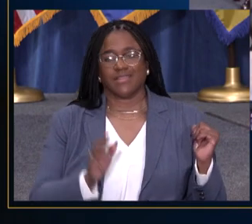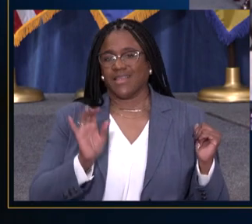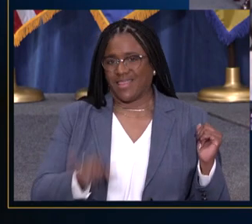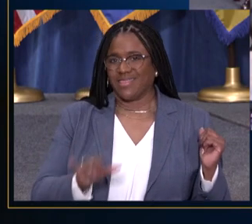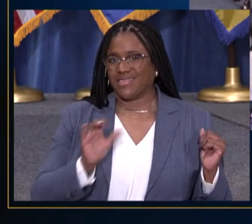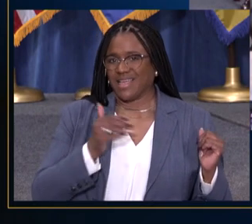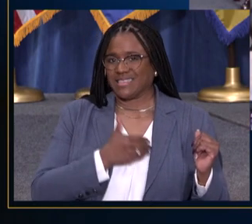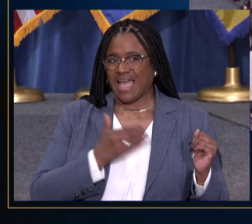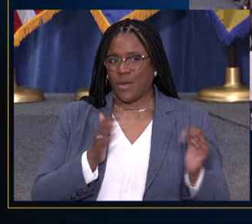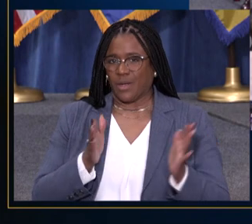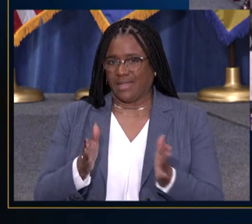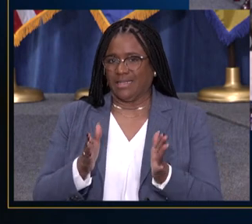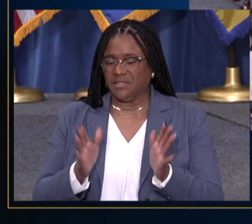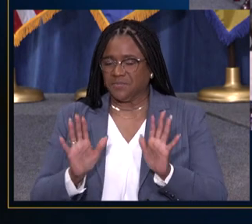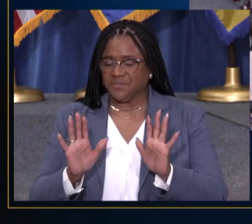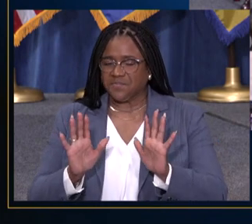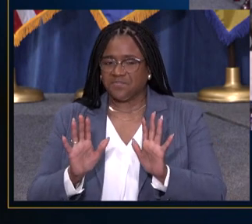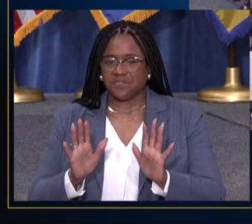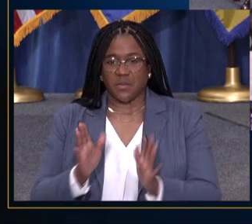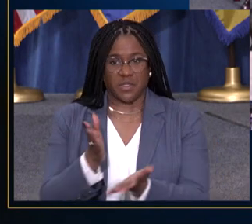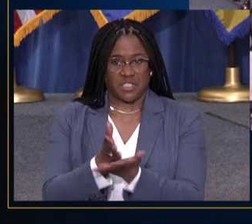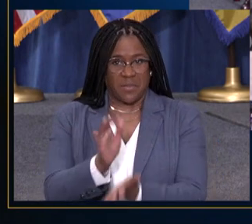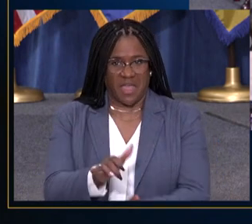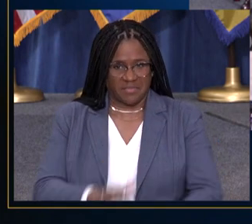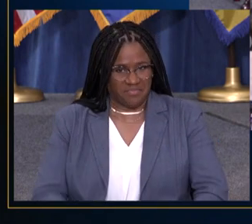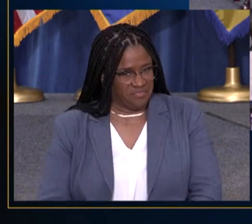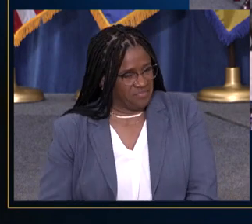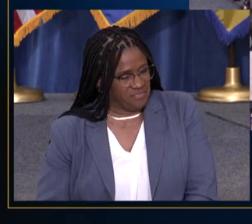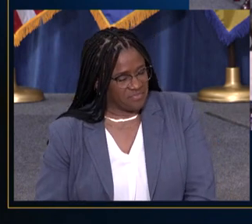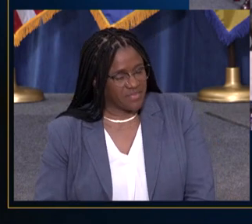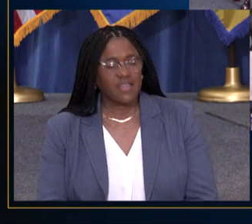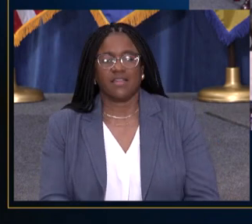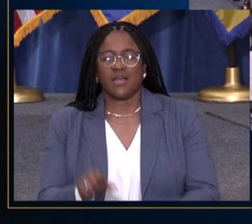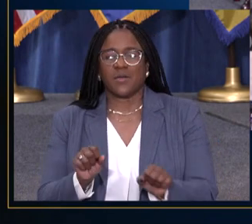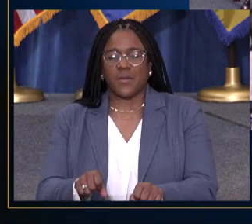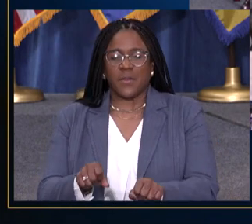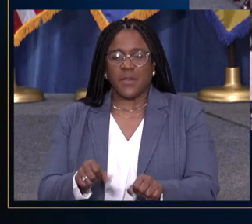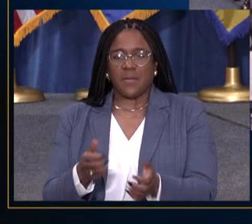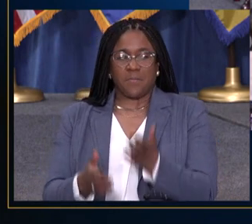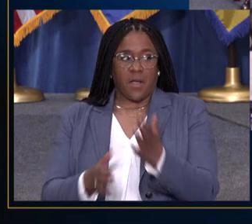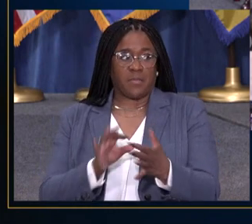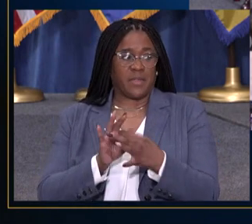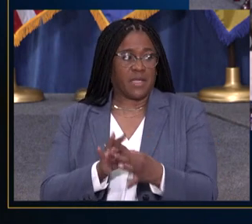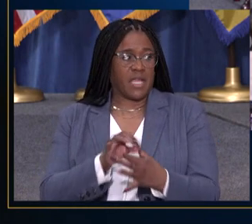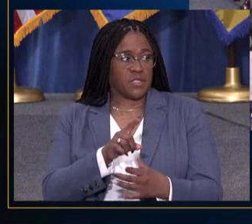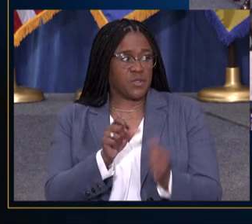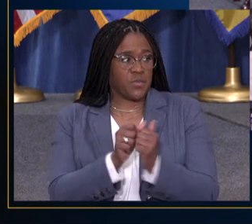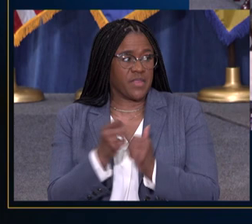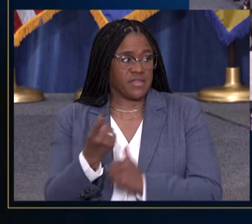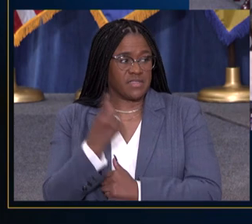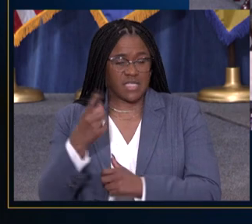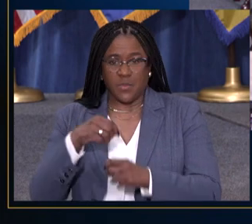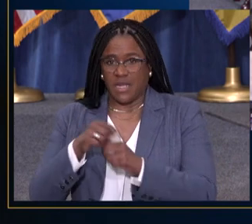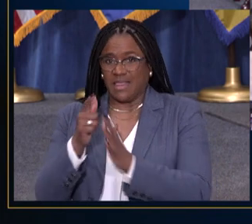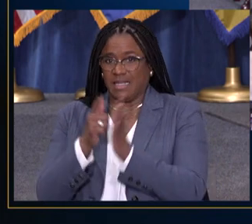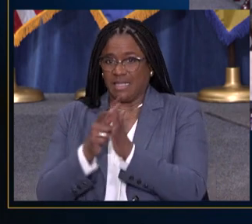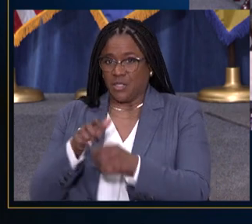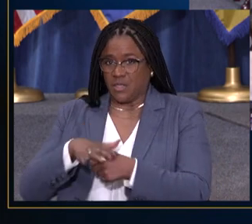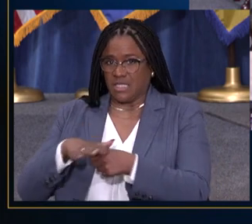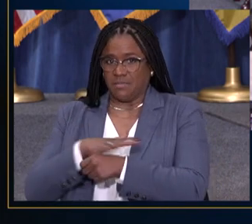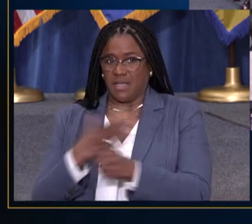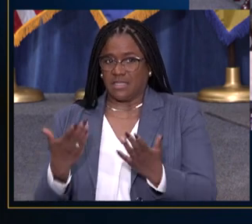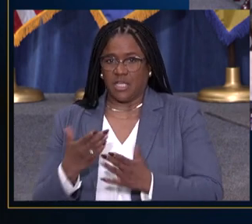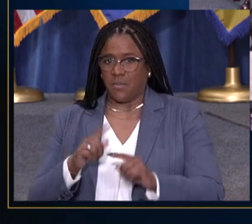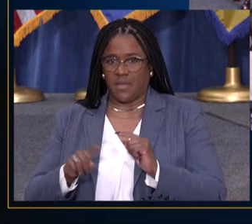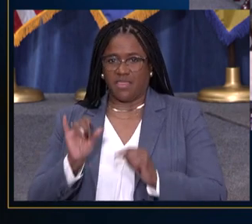I think that's our lane. So, yeah, we're going to stop there, and we can probably connect you to someone in the legal space here, but that's